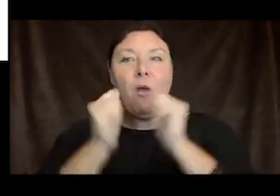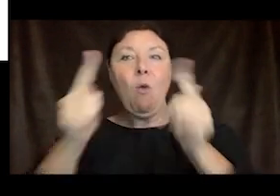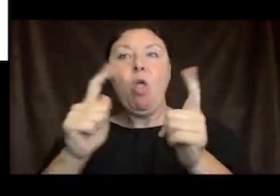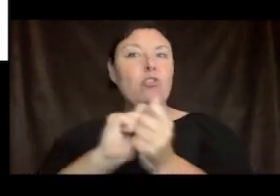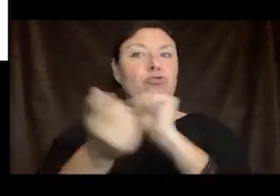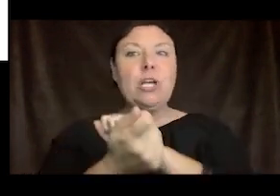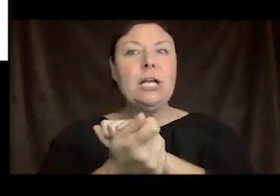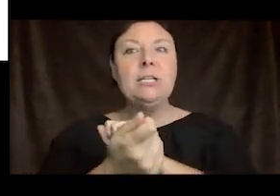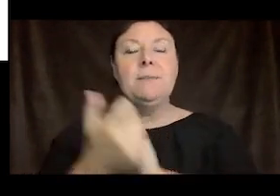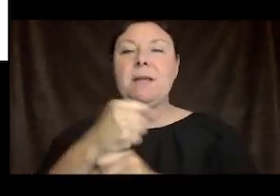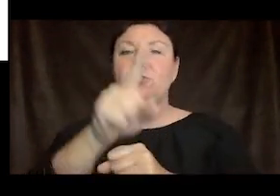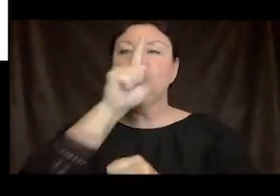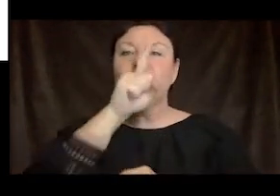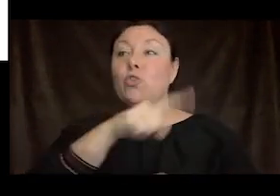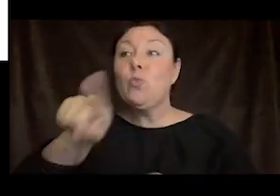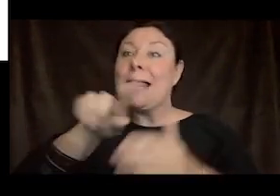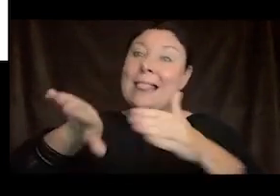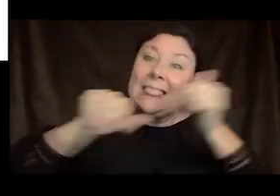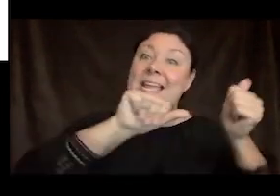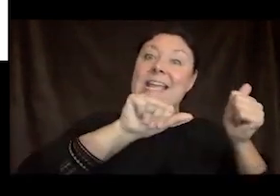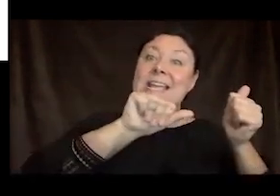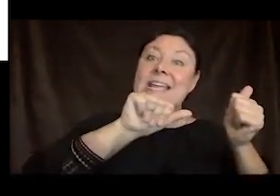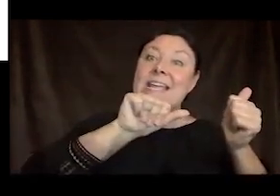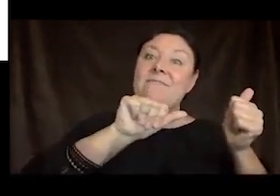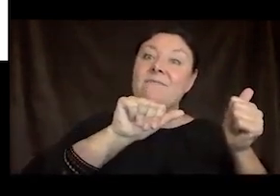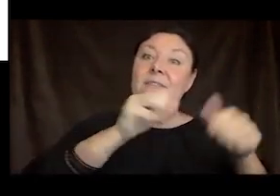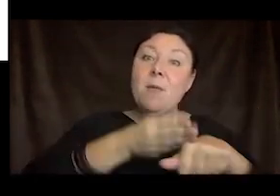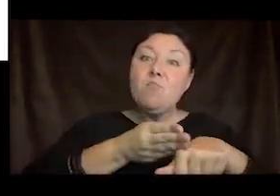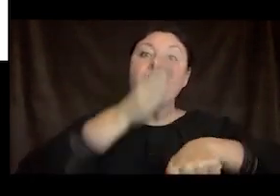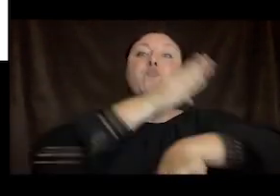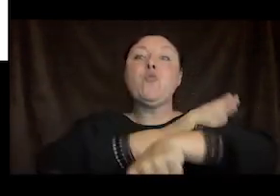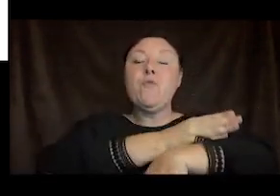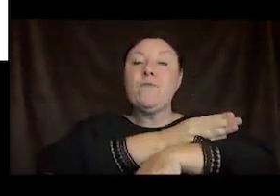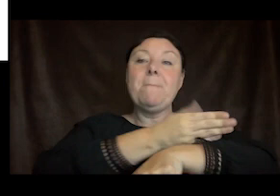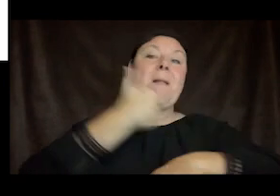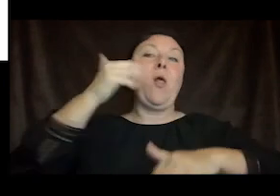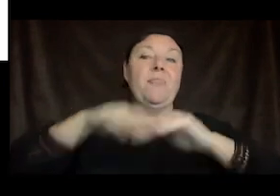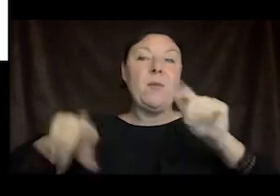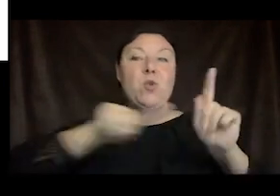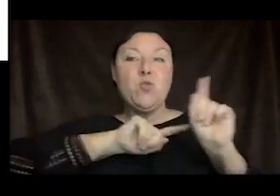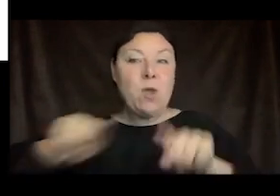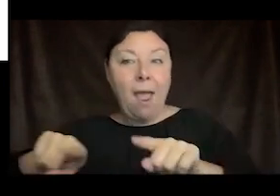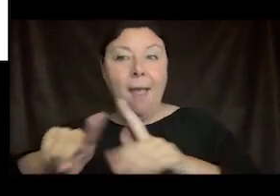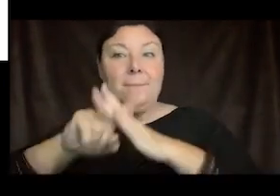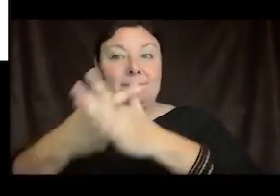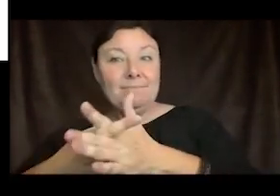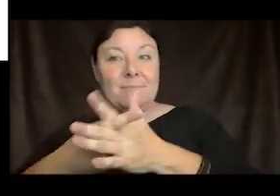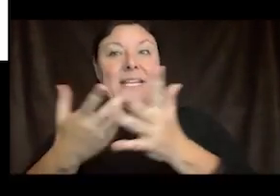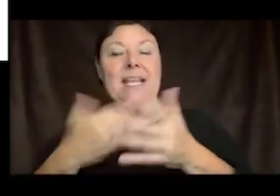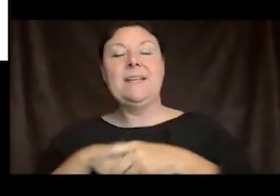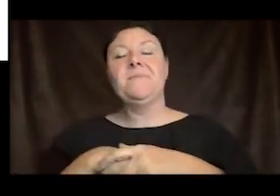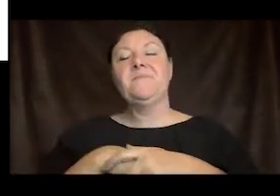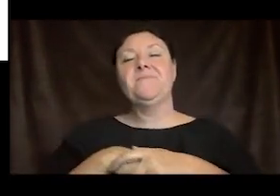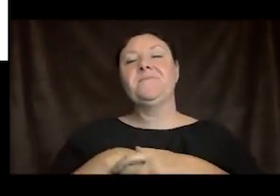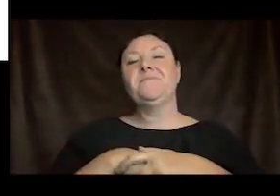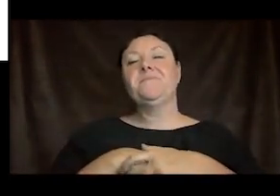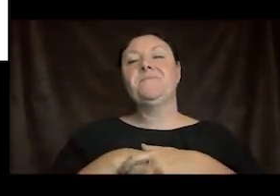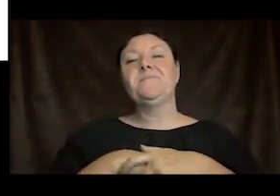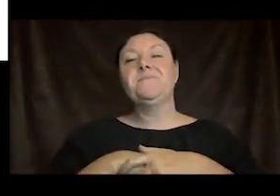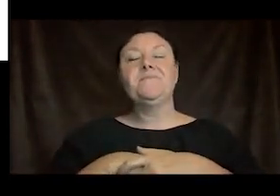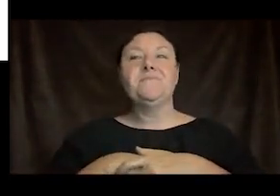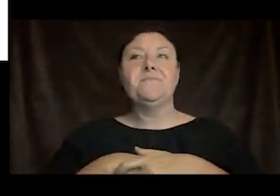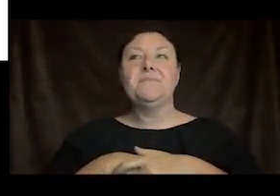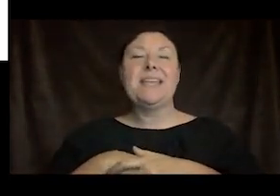make sure that they're leaving better than when they came. And the description of better than when they came lies